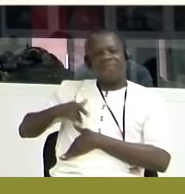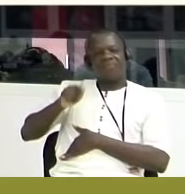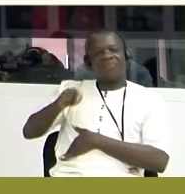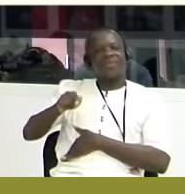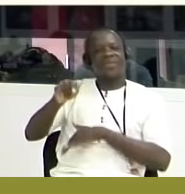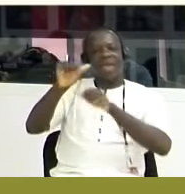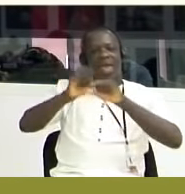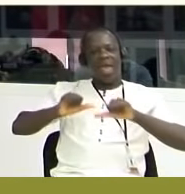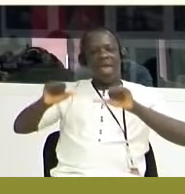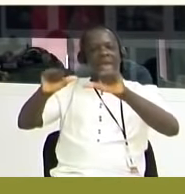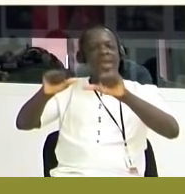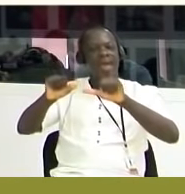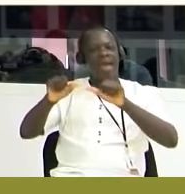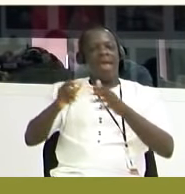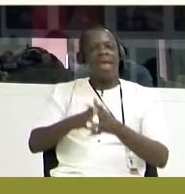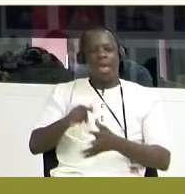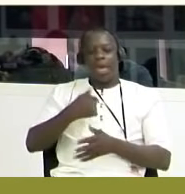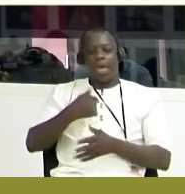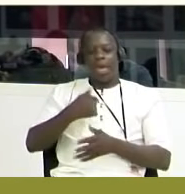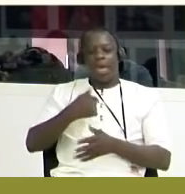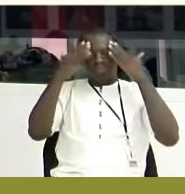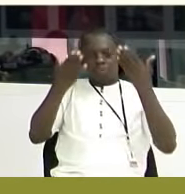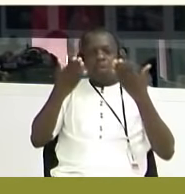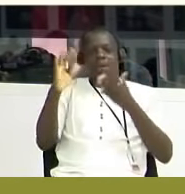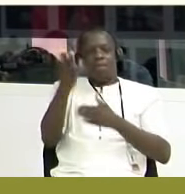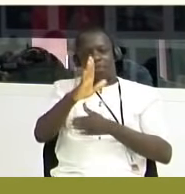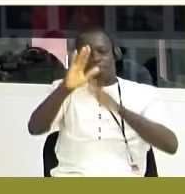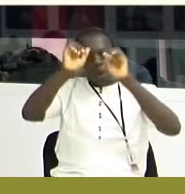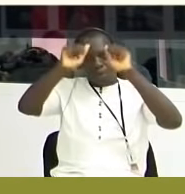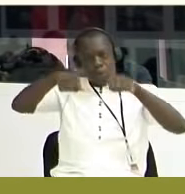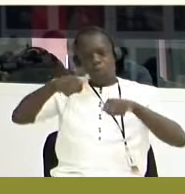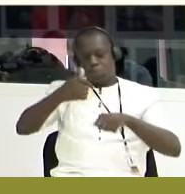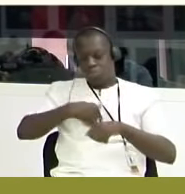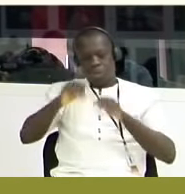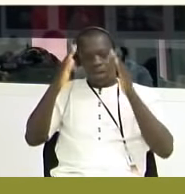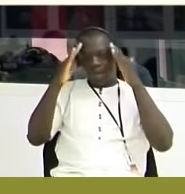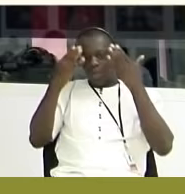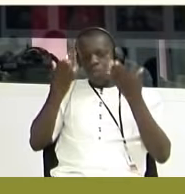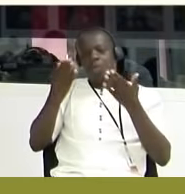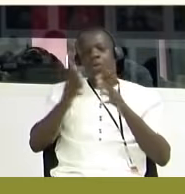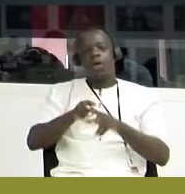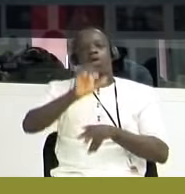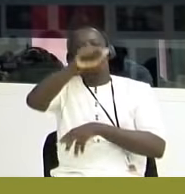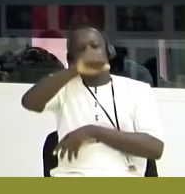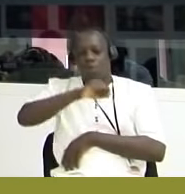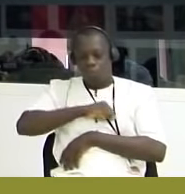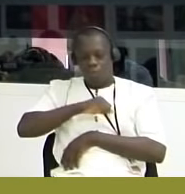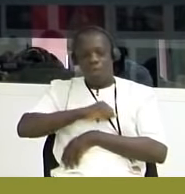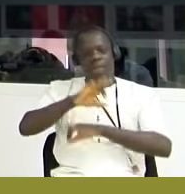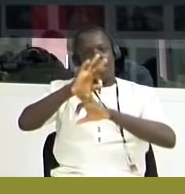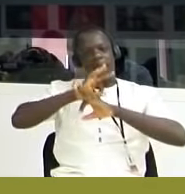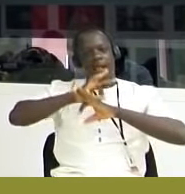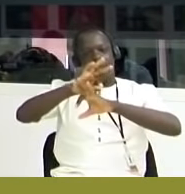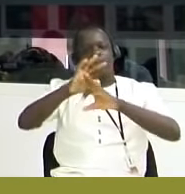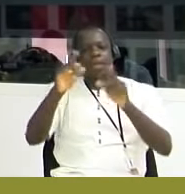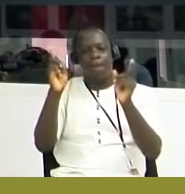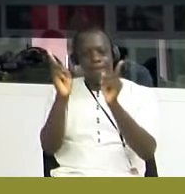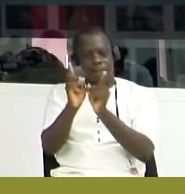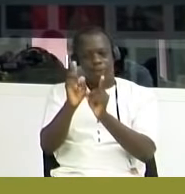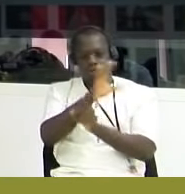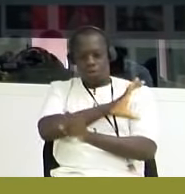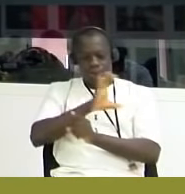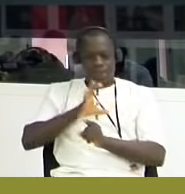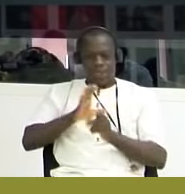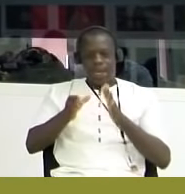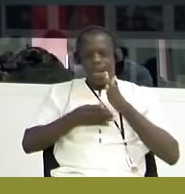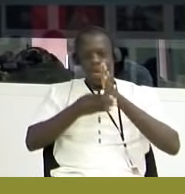not aware. It's possible, but I'm not aware of it. But your intention was to go meet community leaders as well as the students? Yes.